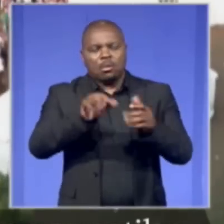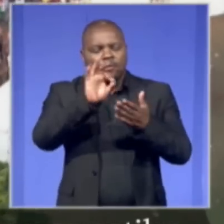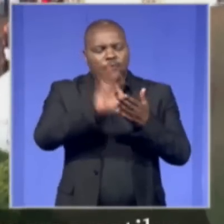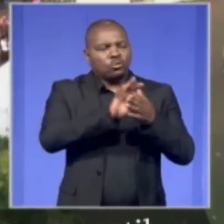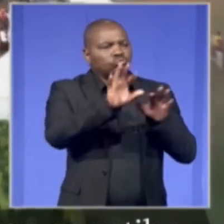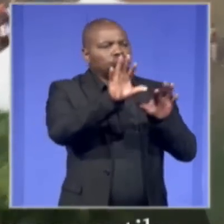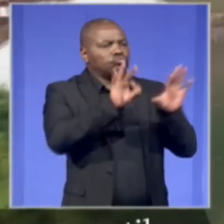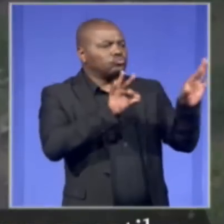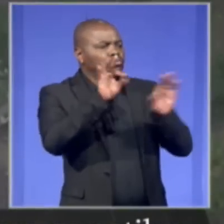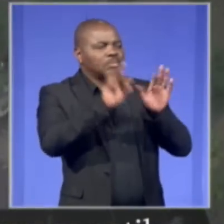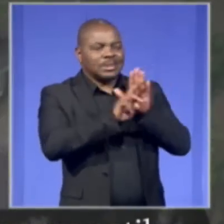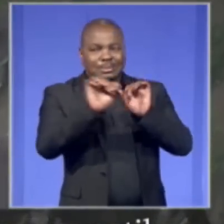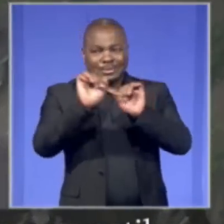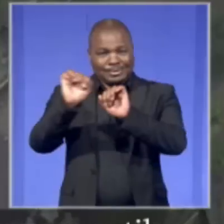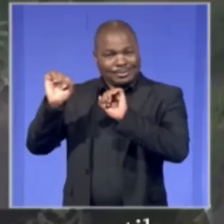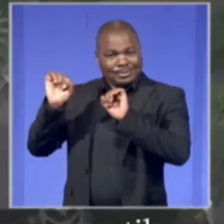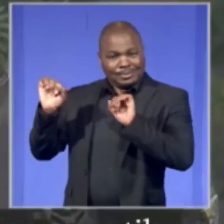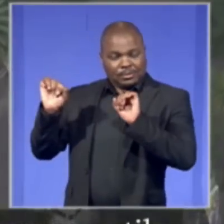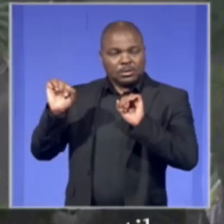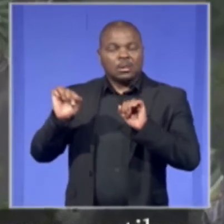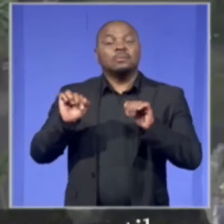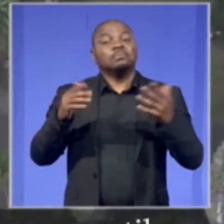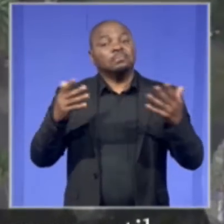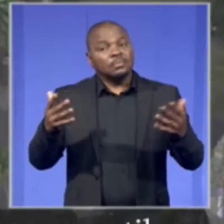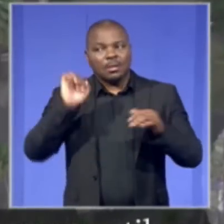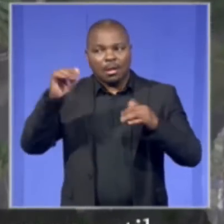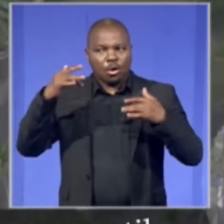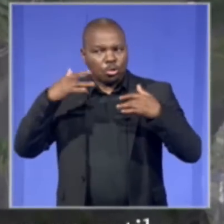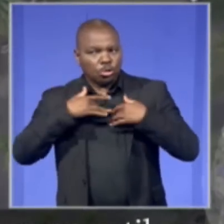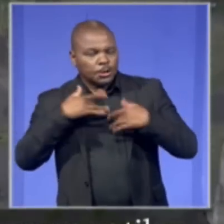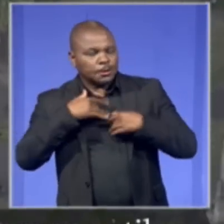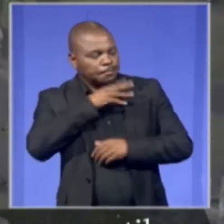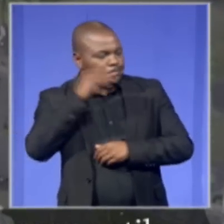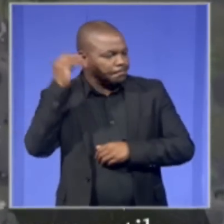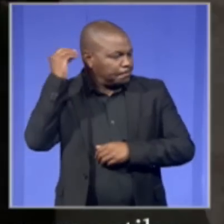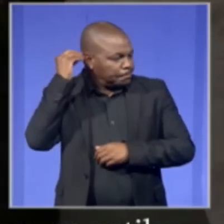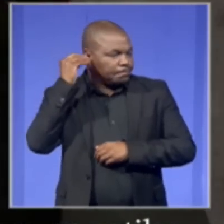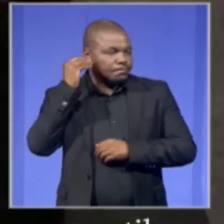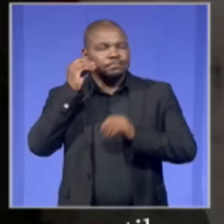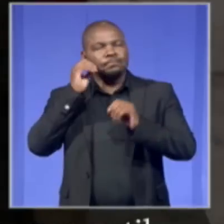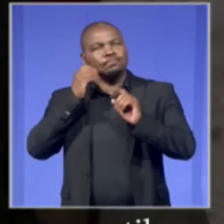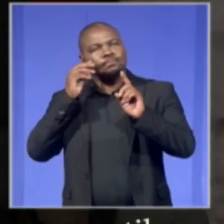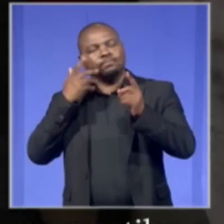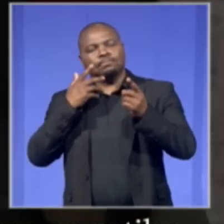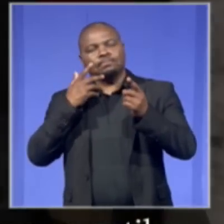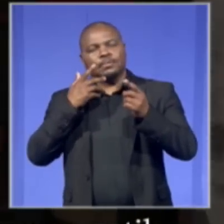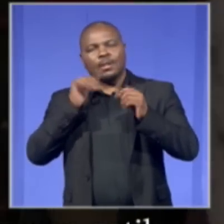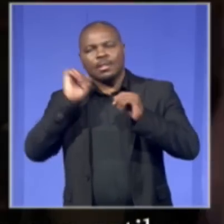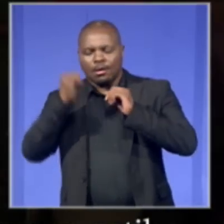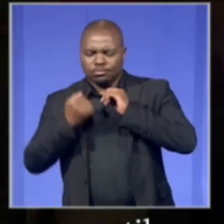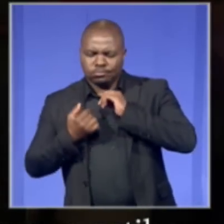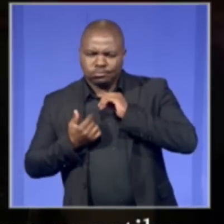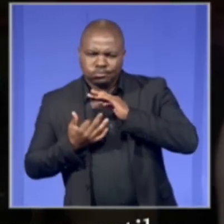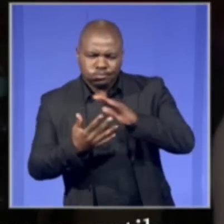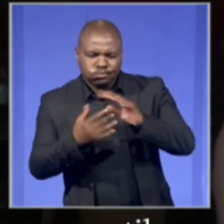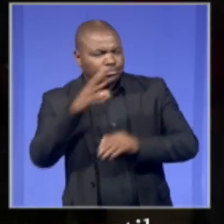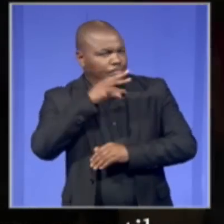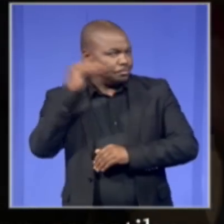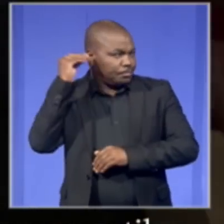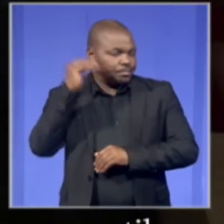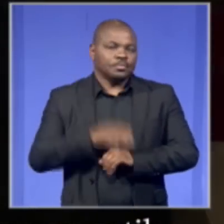choice, they gave voice to their concerns, their aspirations, and their expectations.